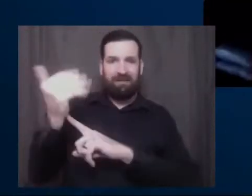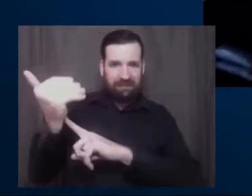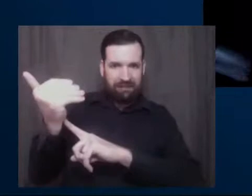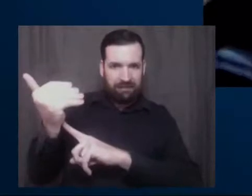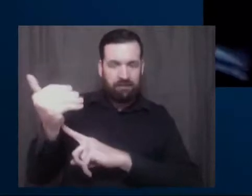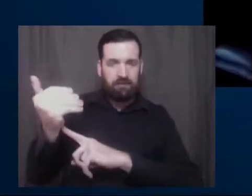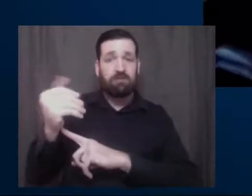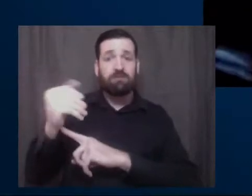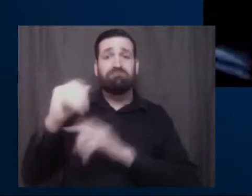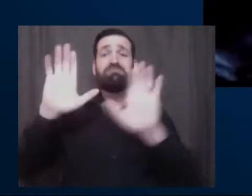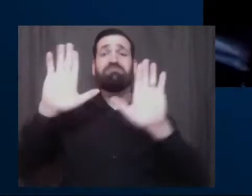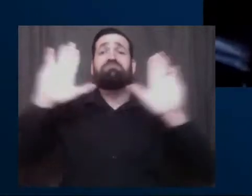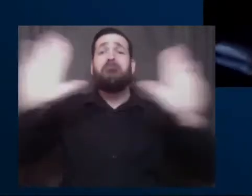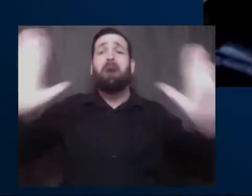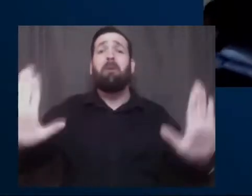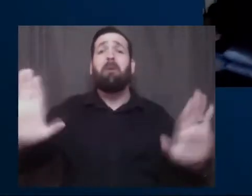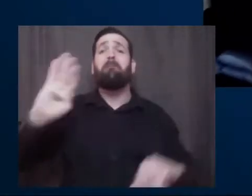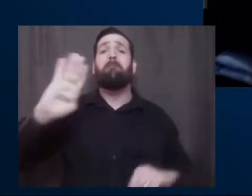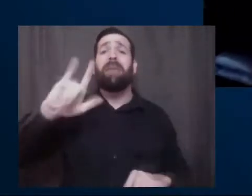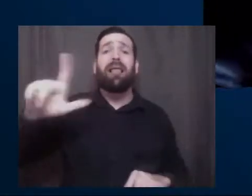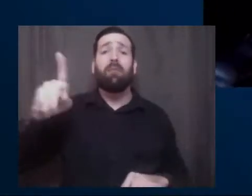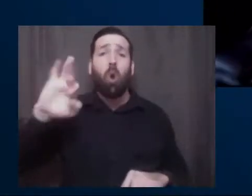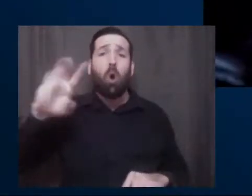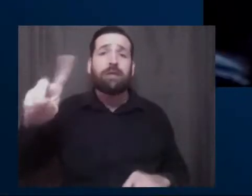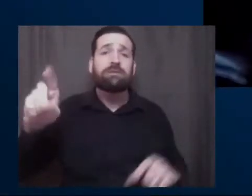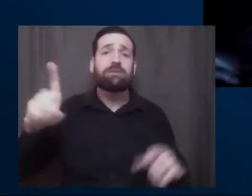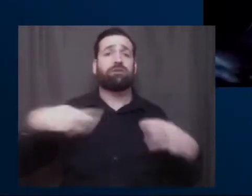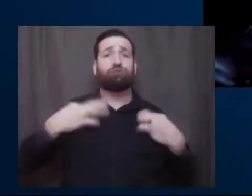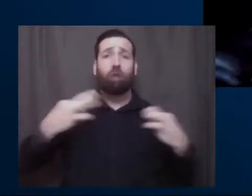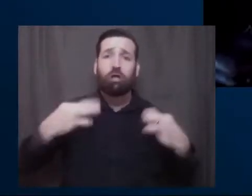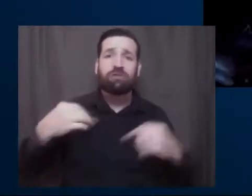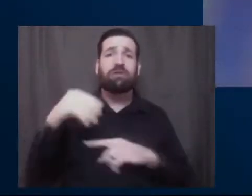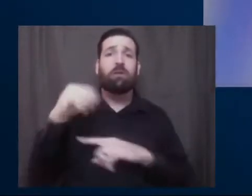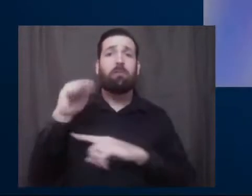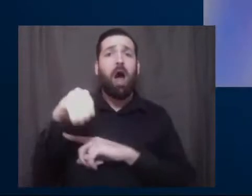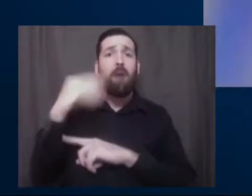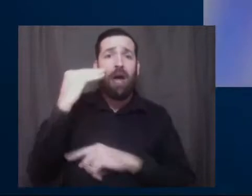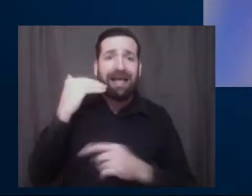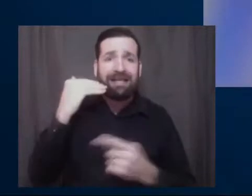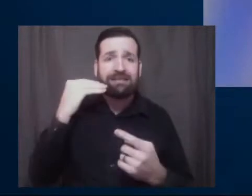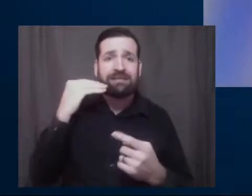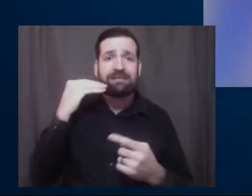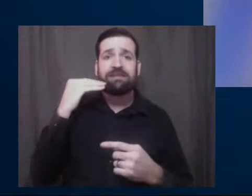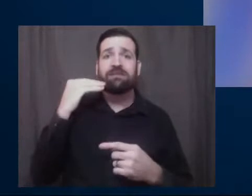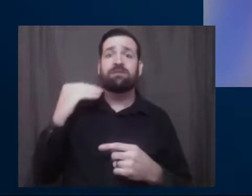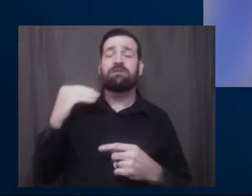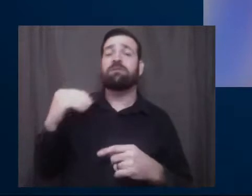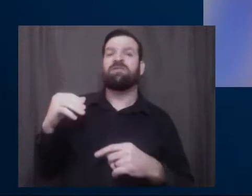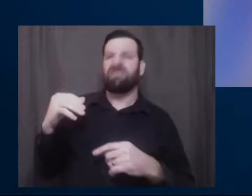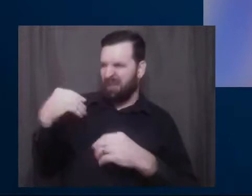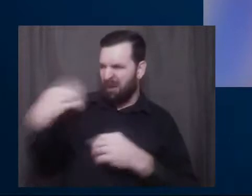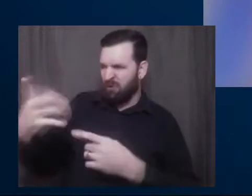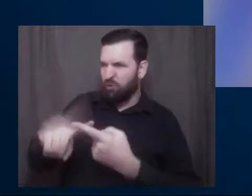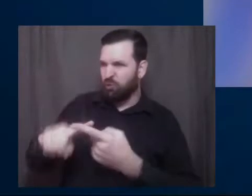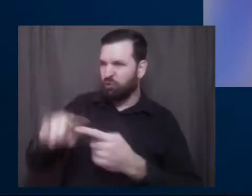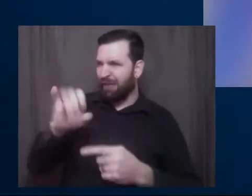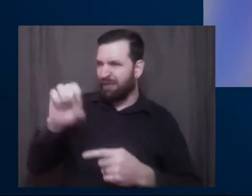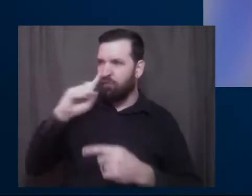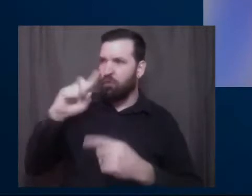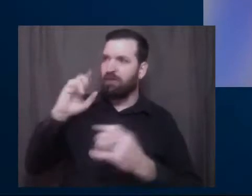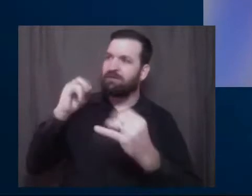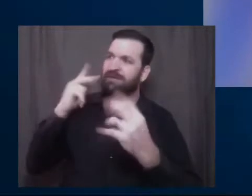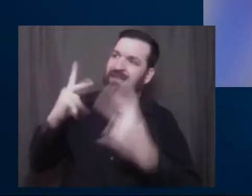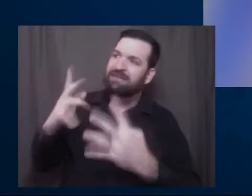billboards, it was on t-shirts, it was on bobbleheads. And back in 2015 on Halloween, my son, who was so little back then, paid